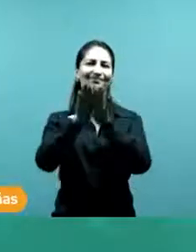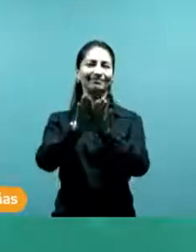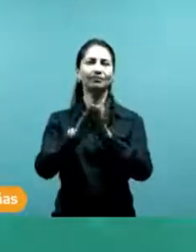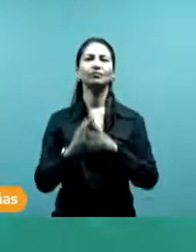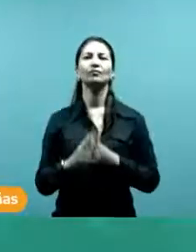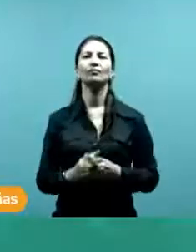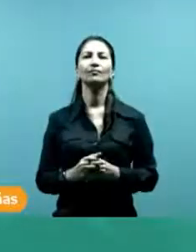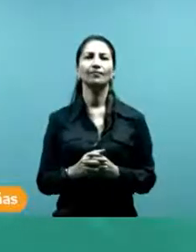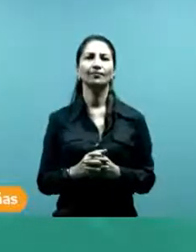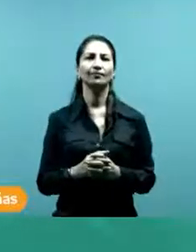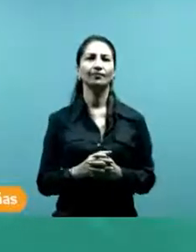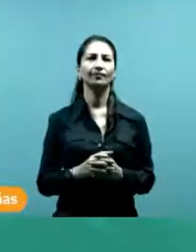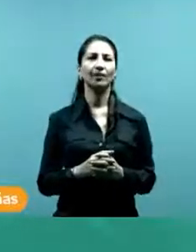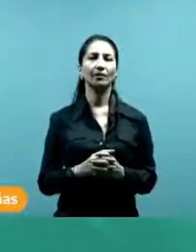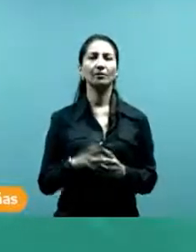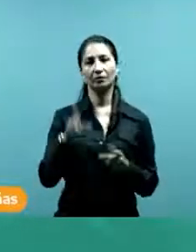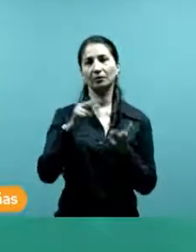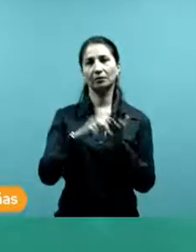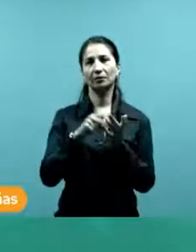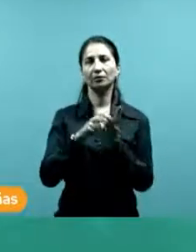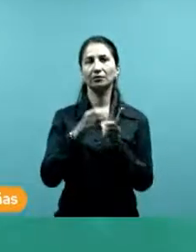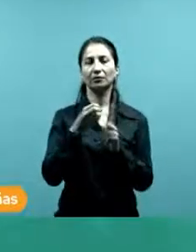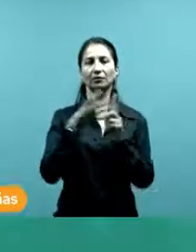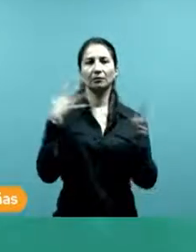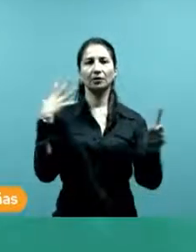es that is serving all the people to